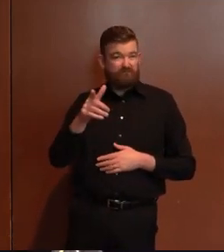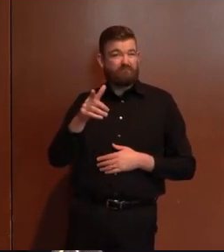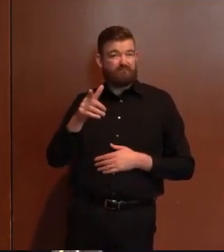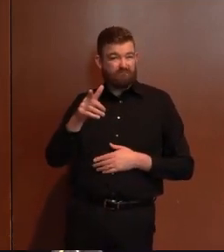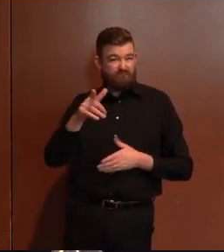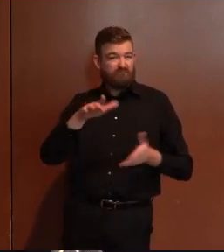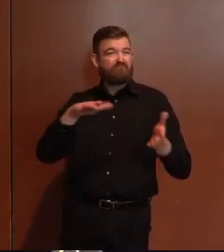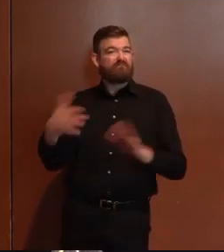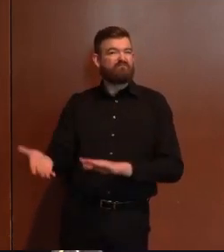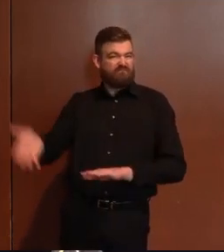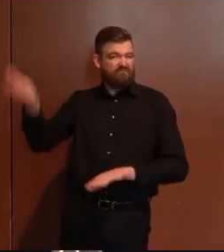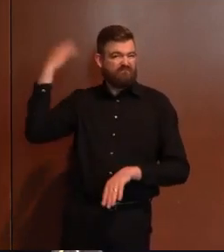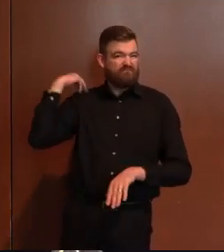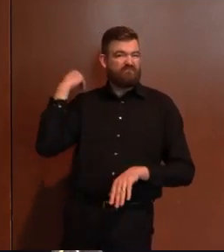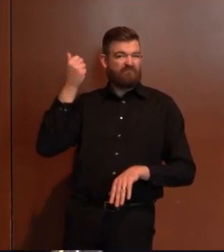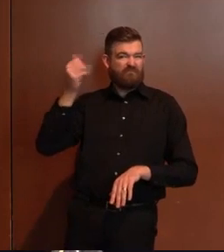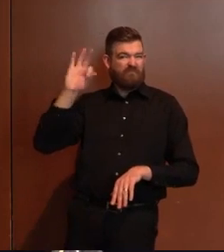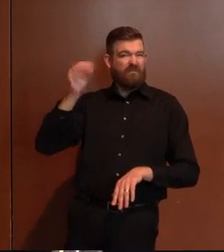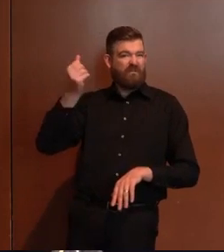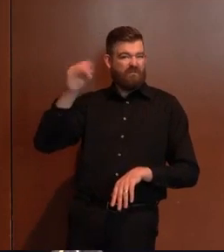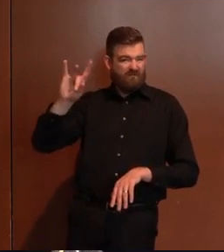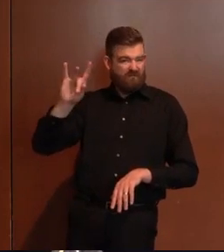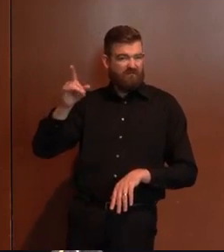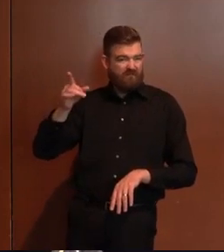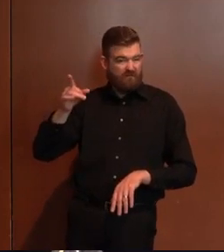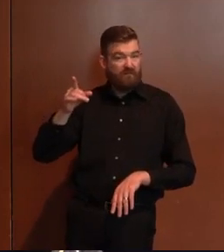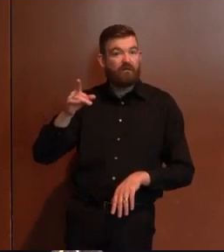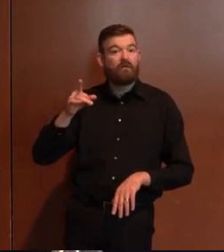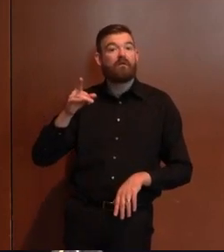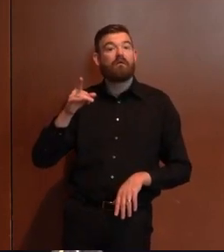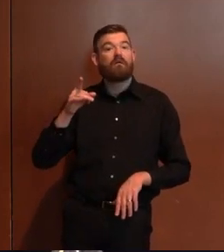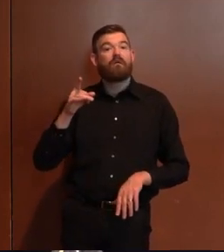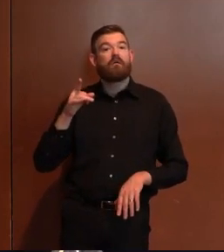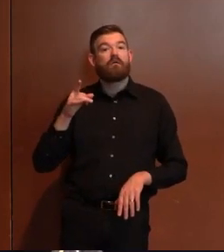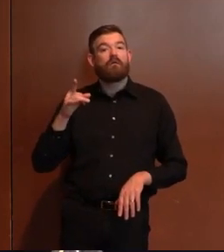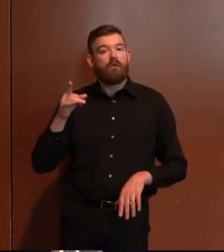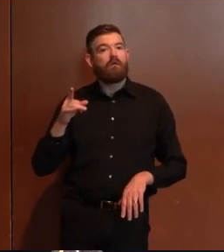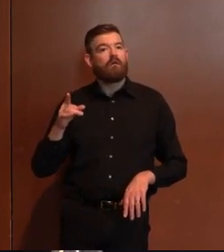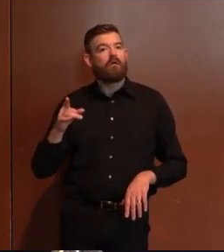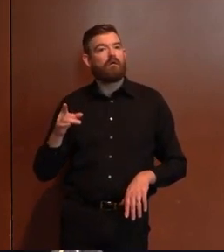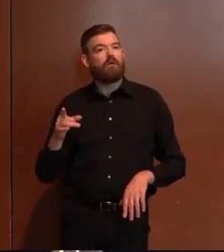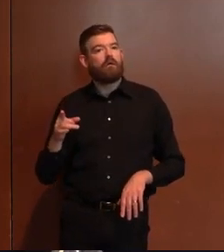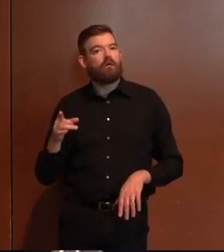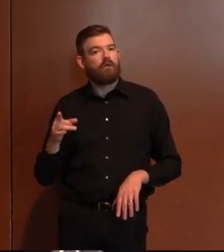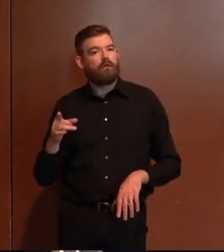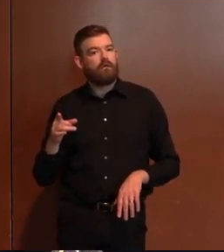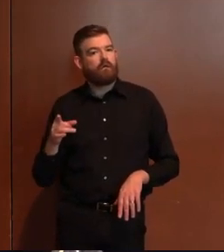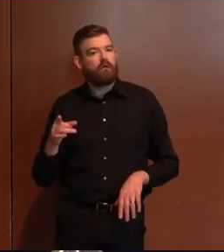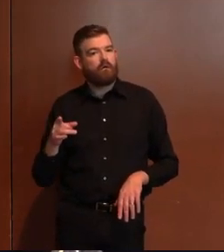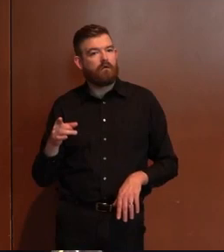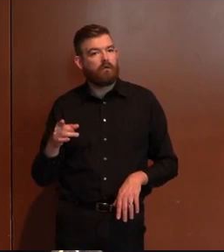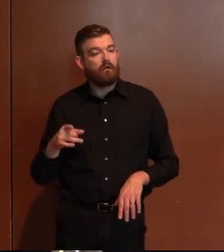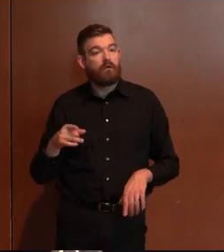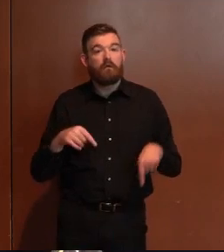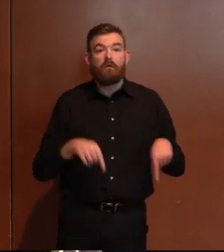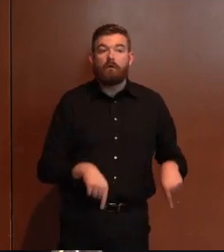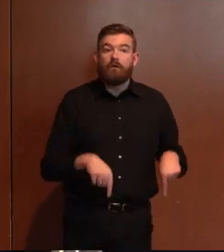same thing that would have saved her life is what we're asking everyone to do today, is social distancing,